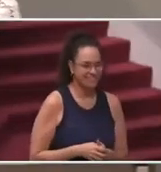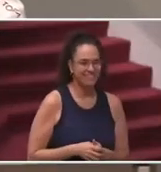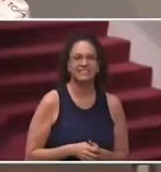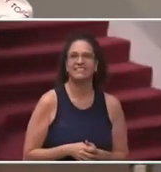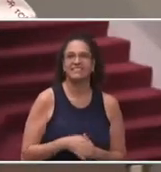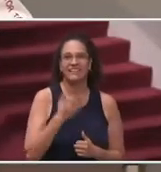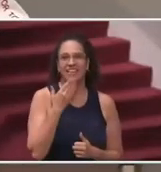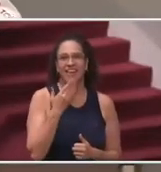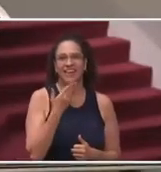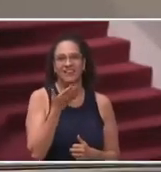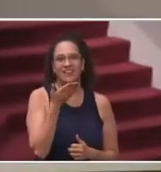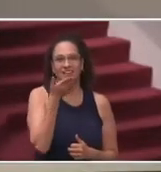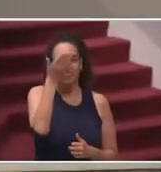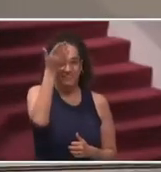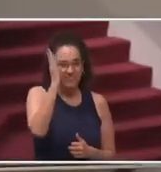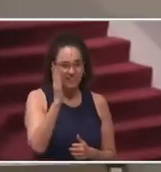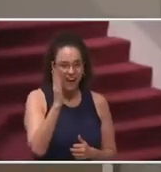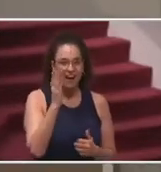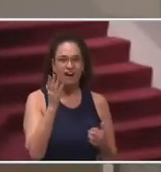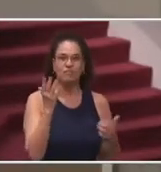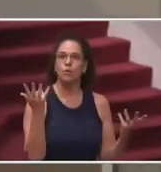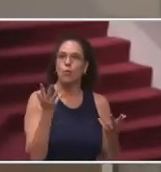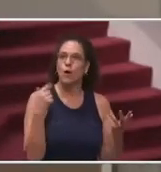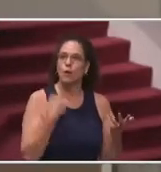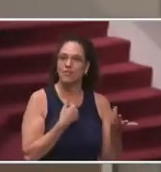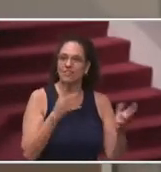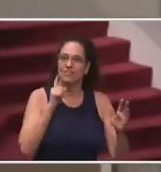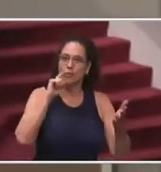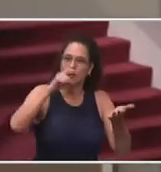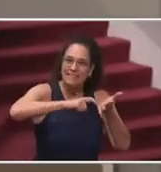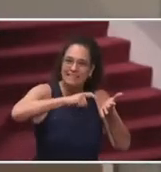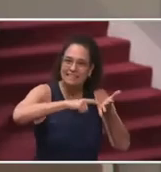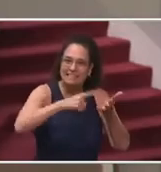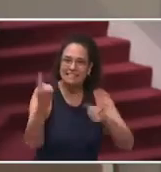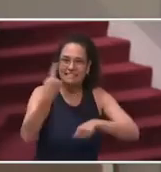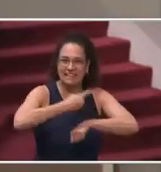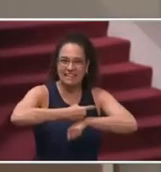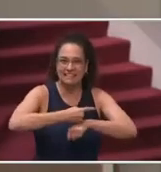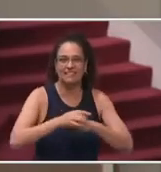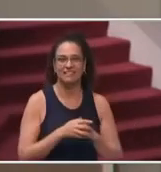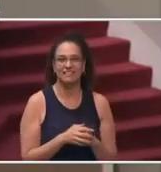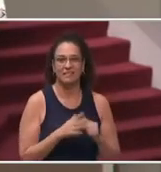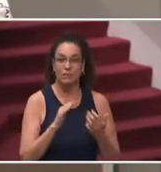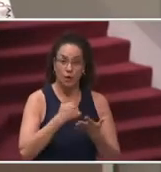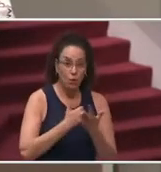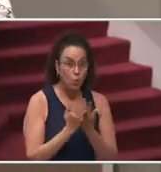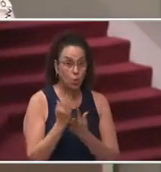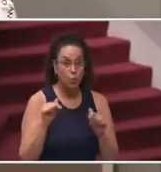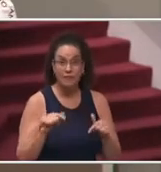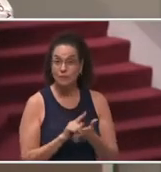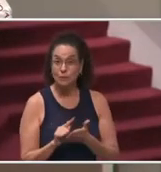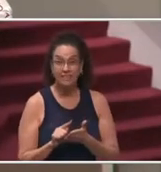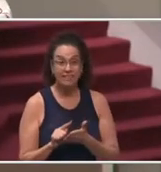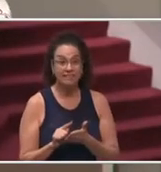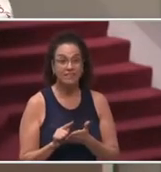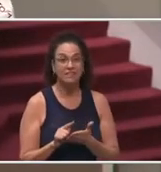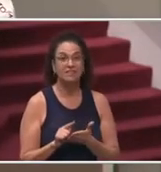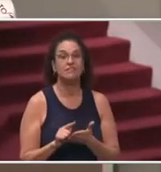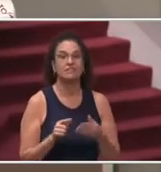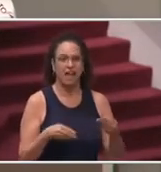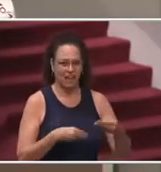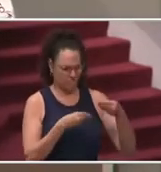what we have witnessed today. And as we went through the week and got the schedule from Sledge, I